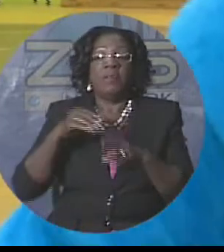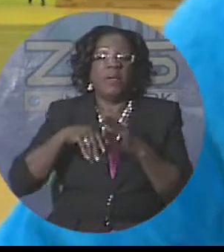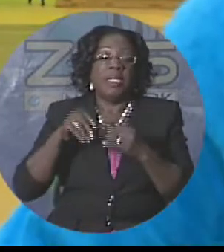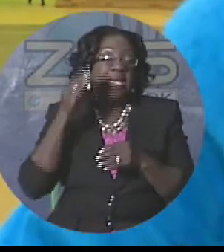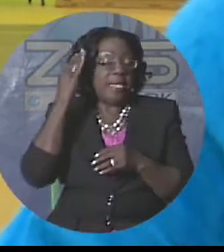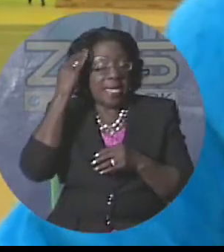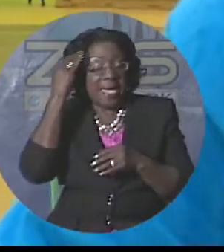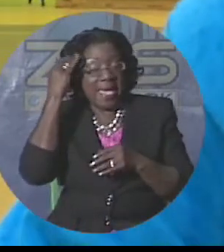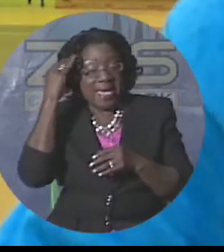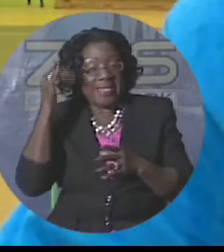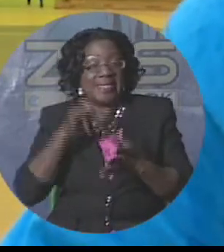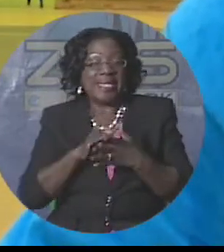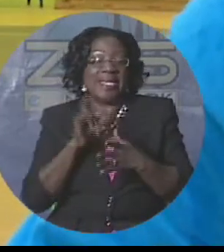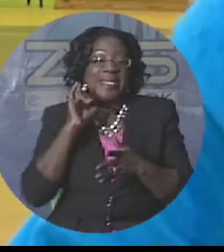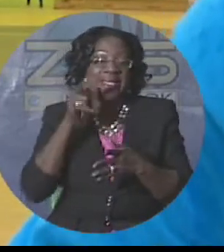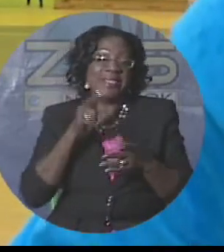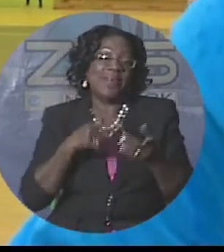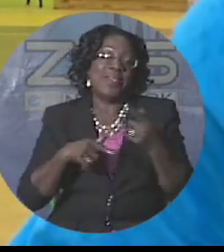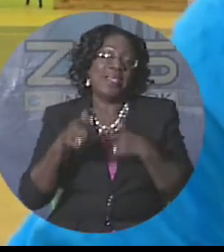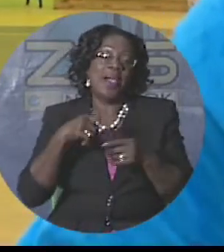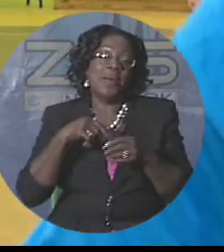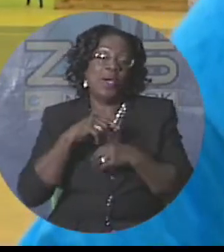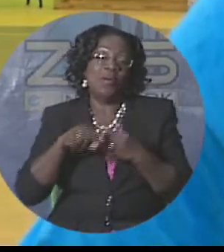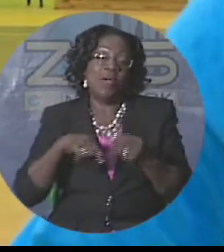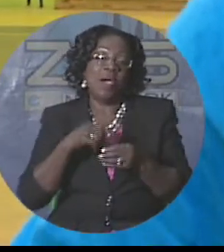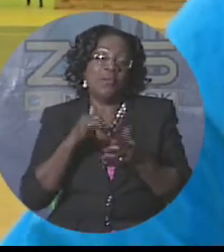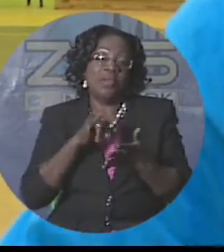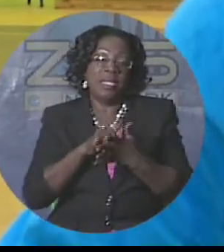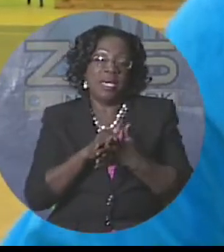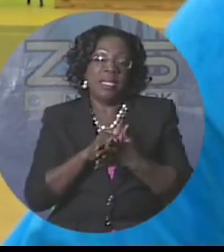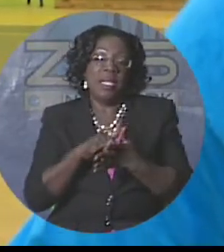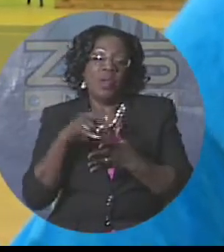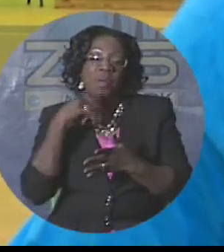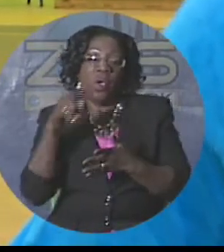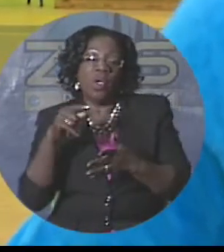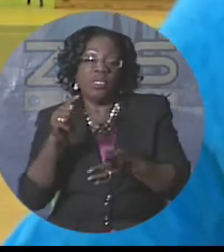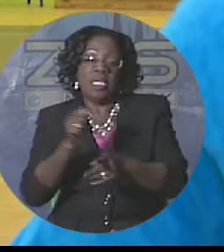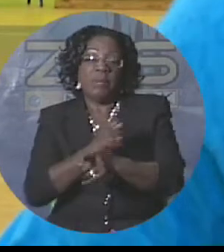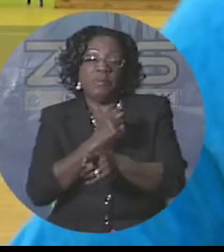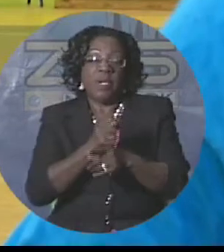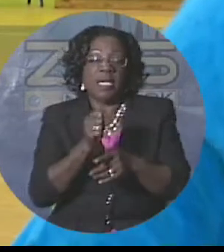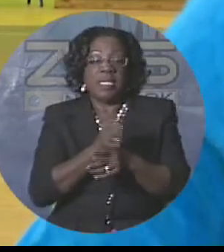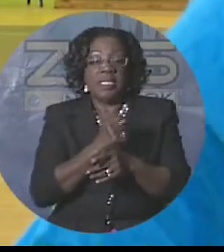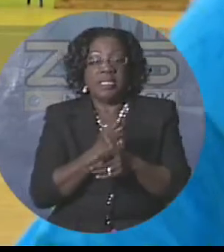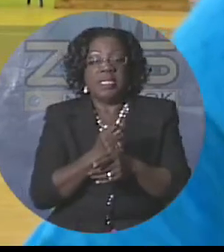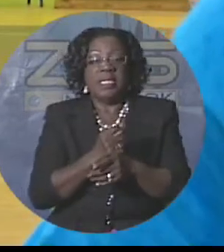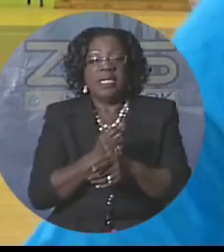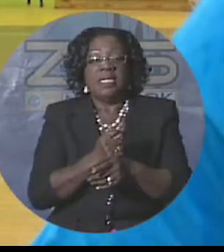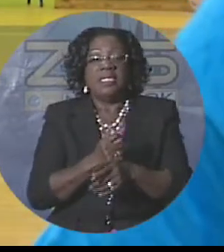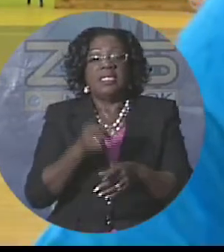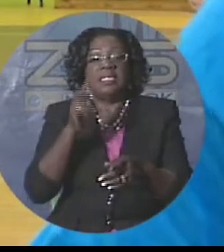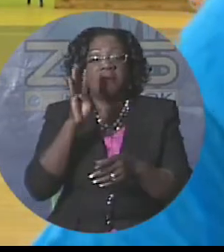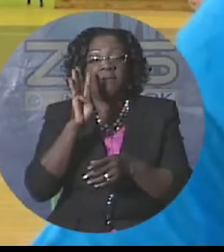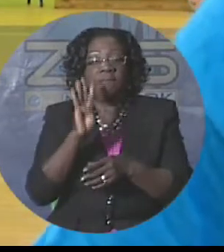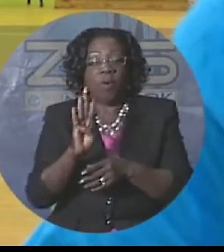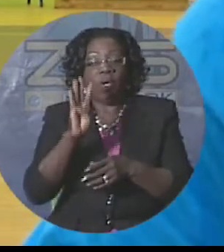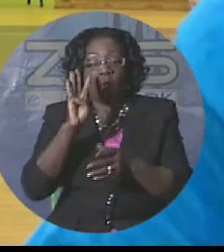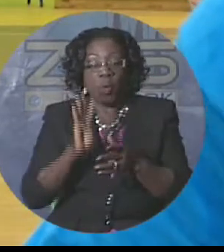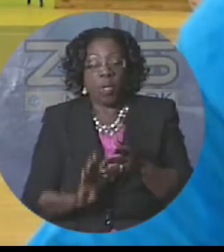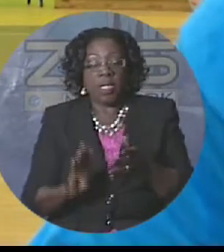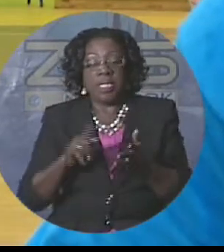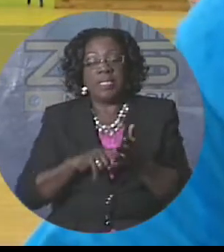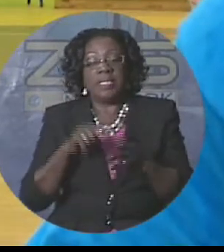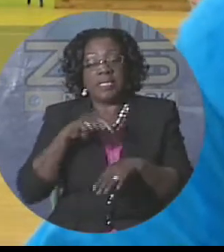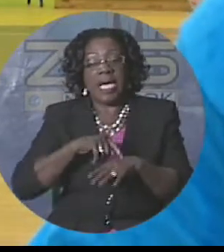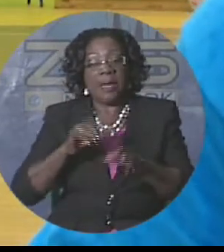that it's going to come down to that. Like I always tell them in practice, this is the fourth quarter, especially when they're tired. I say, it's the fourth quarter, this time to push.